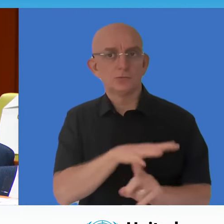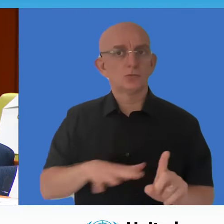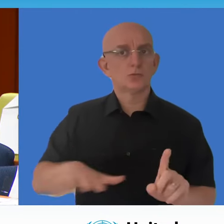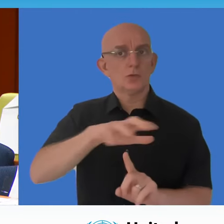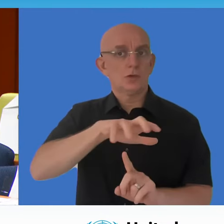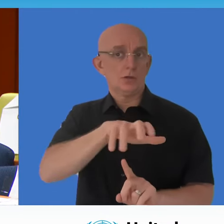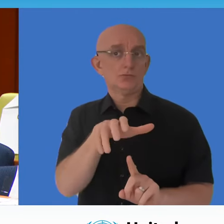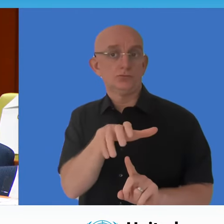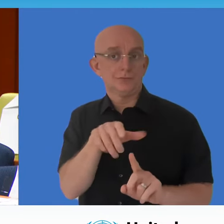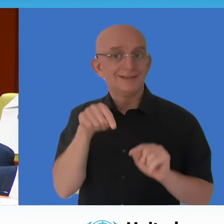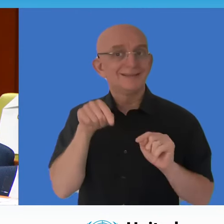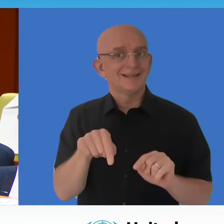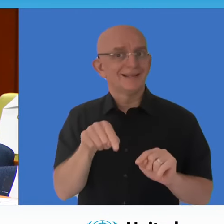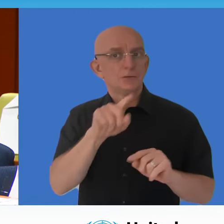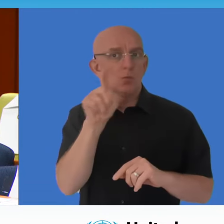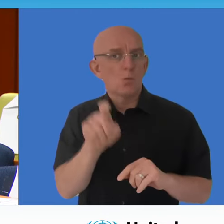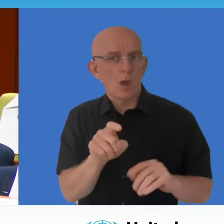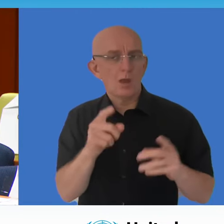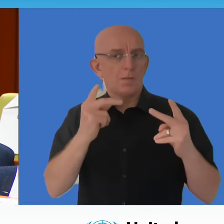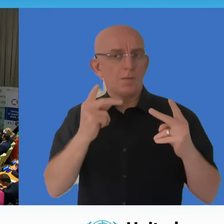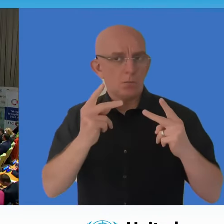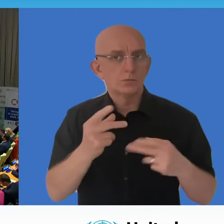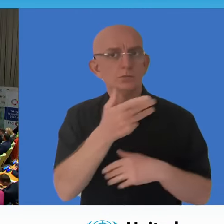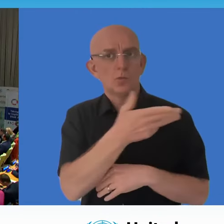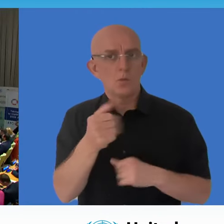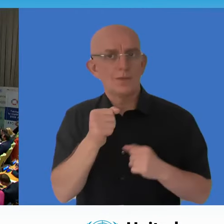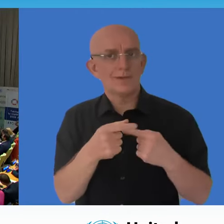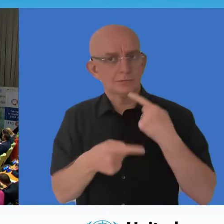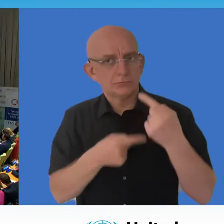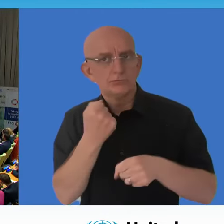in collaboration with young people.